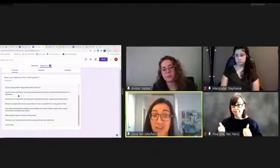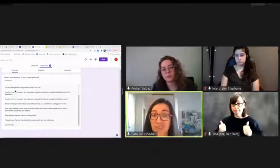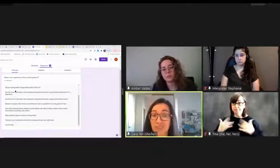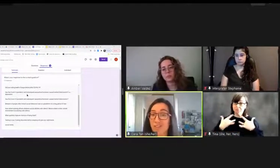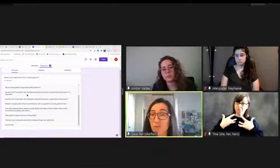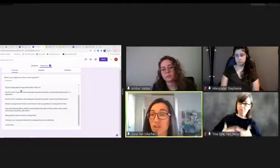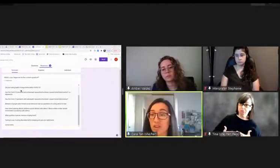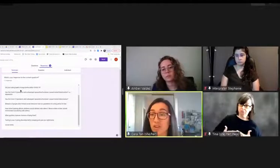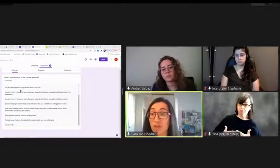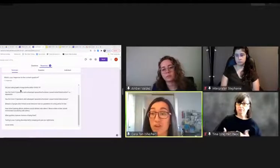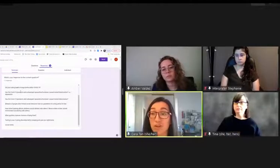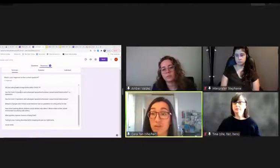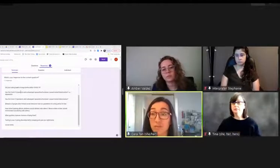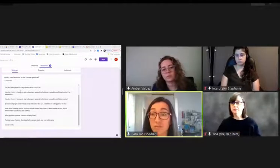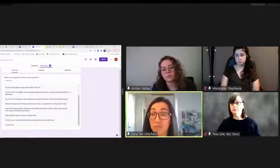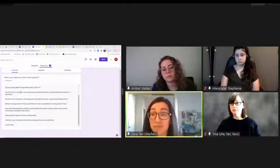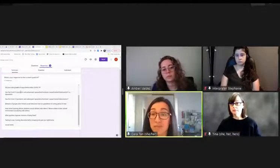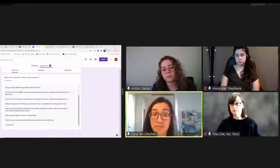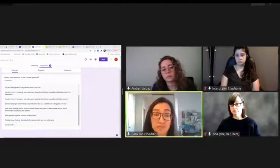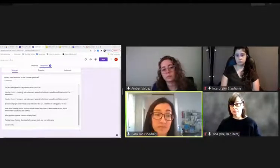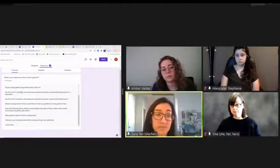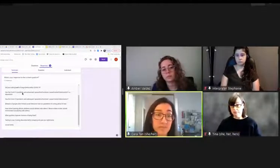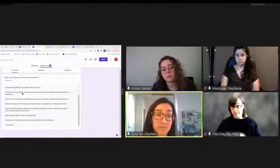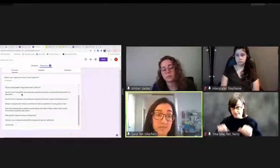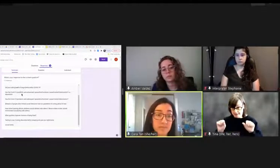Can we answer this question empirically?